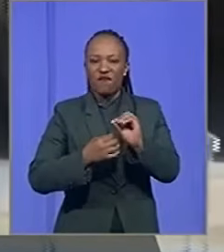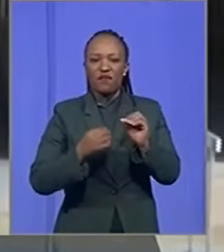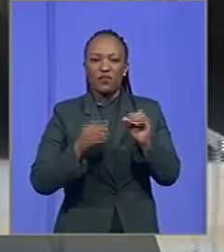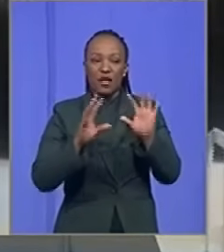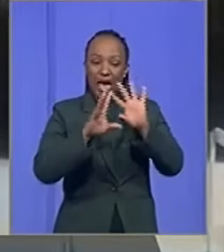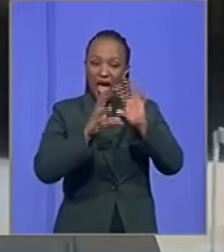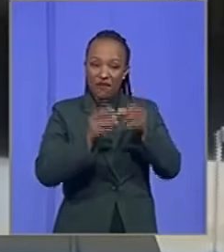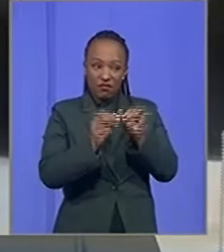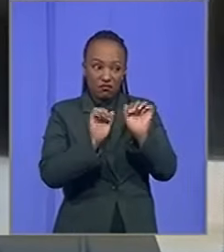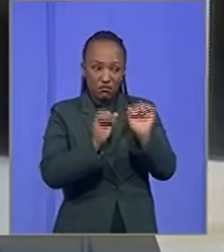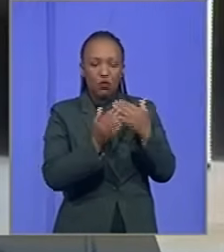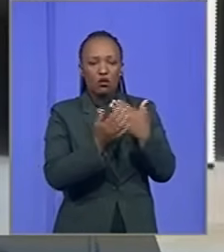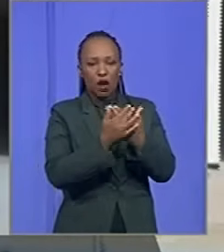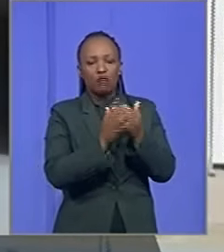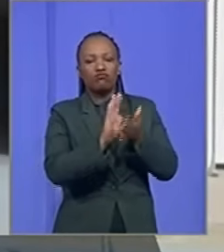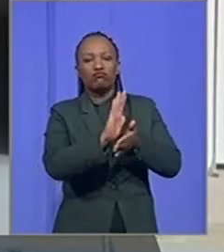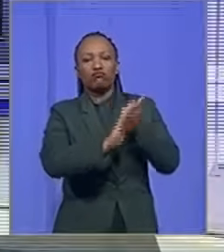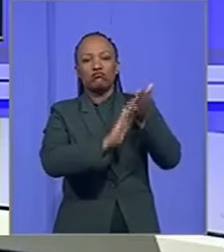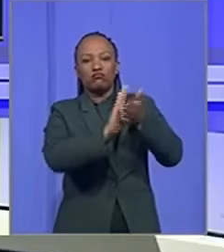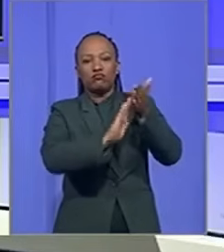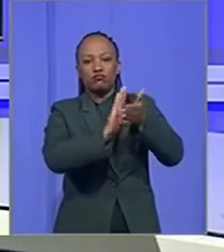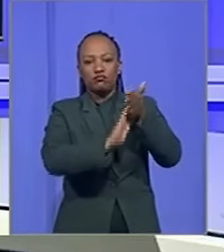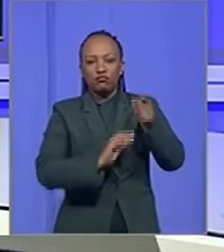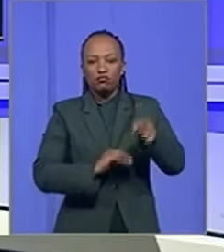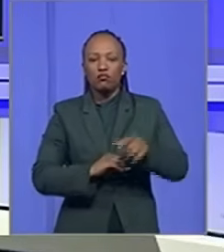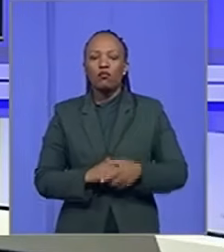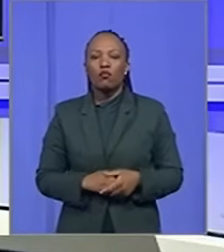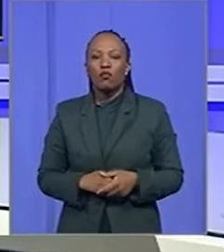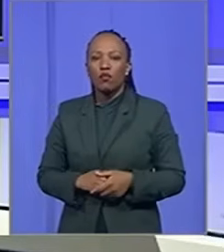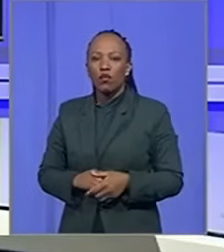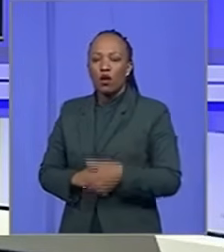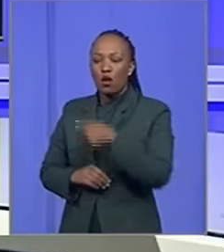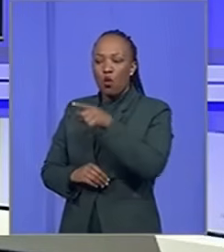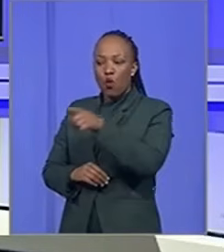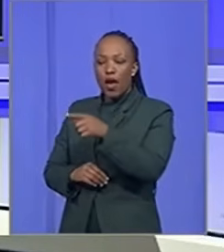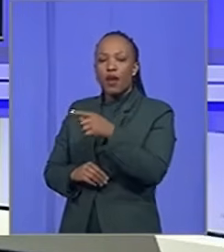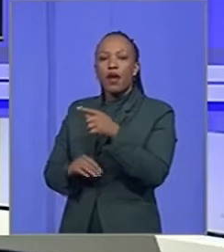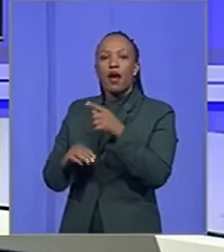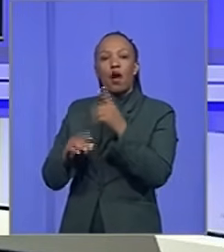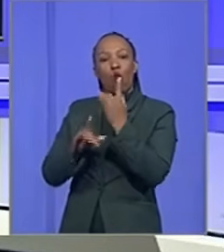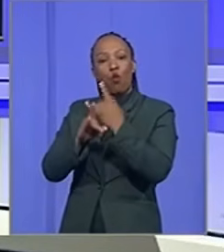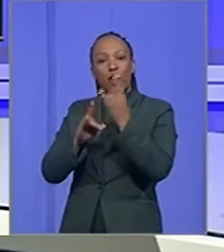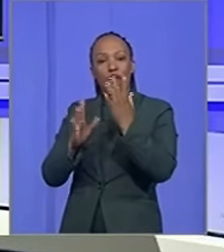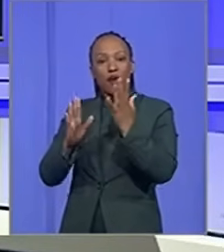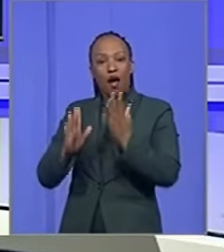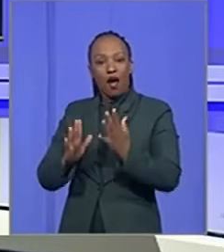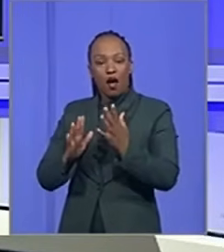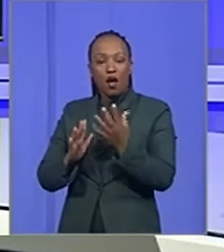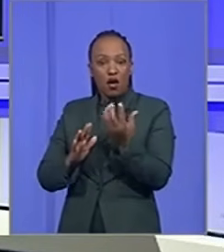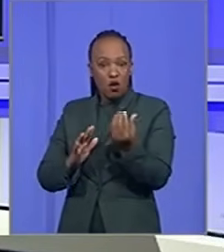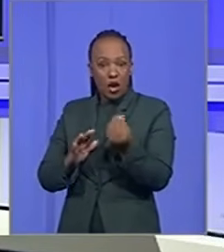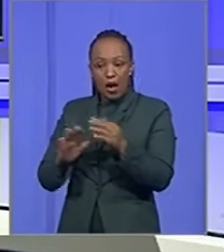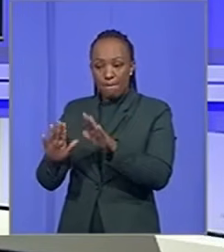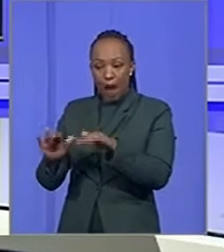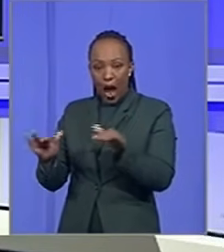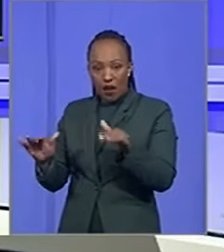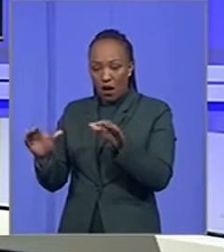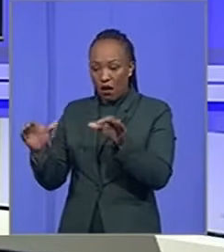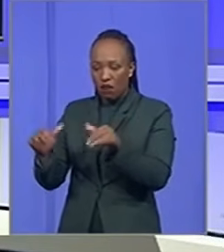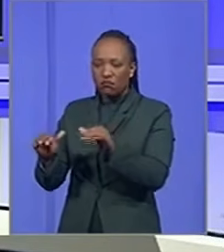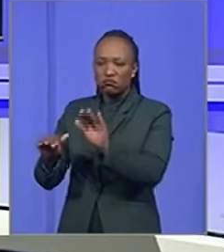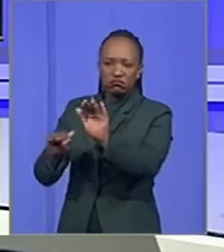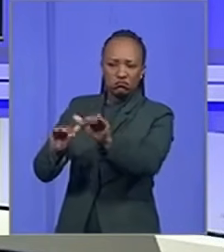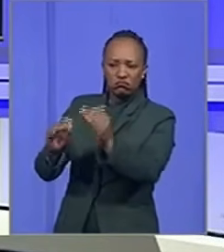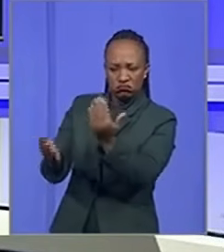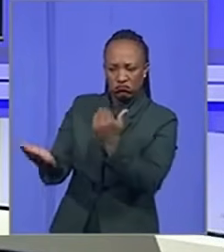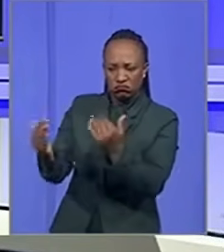tla tswella pele. Jwale ana re ka re wena jwalo ka Mampudi ho na le bana ba mohlomong o ileng wa ba bukelletsa wa re bana ba tla